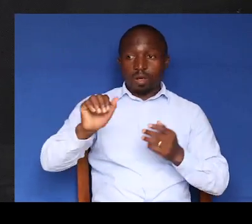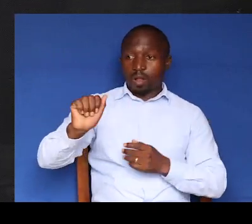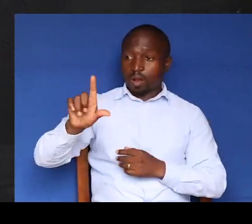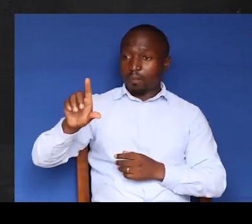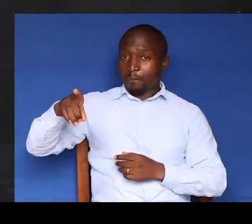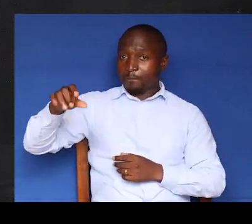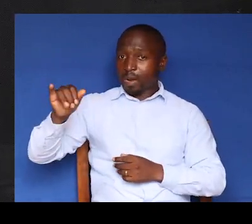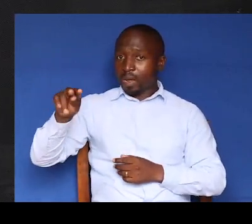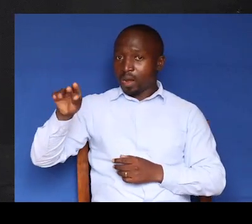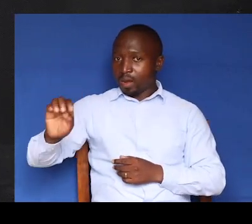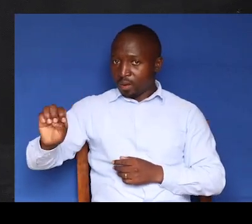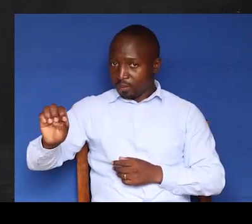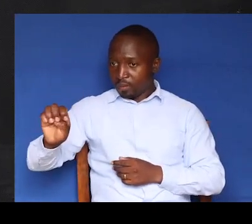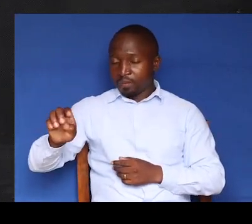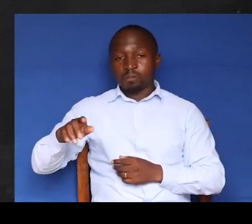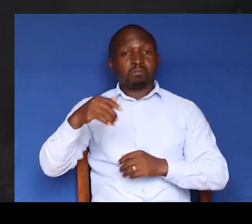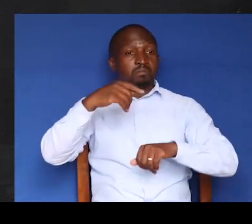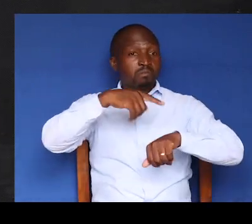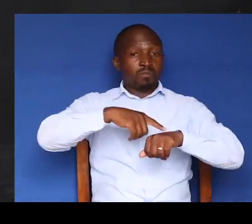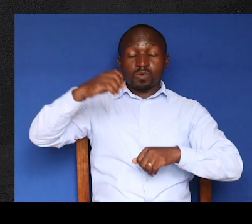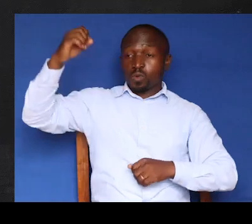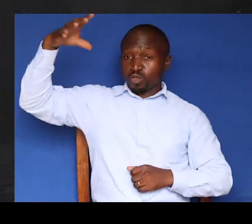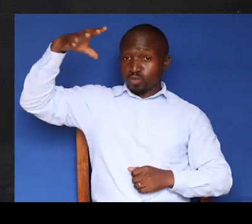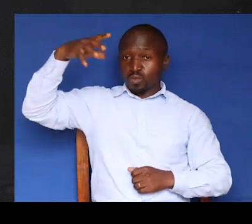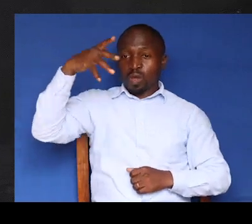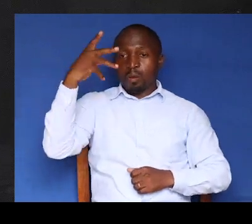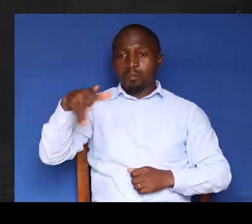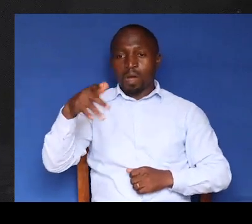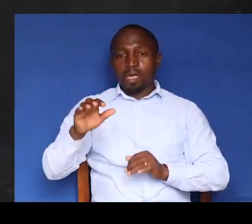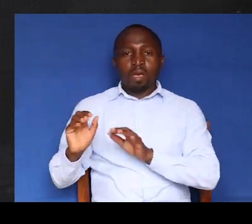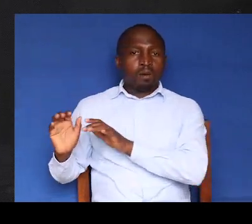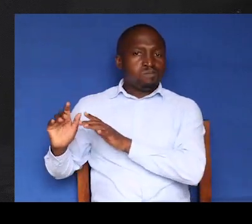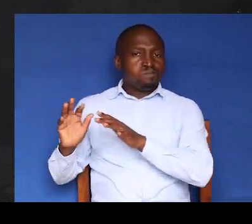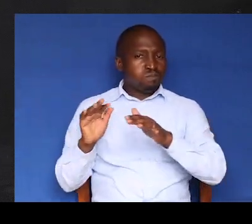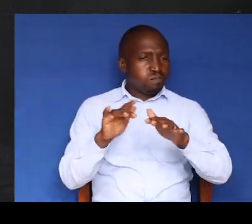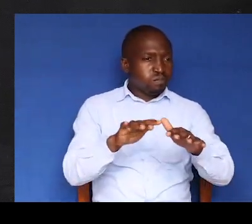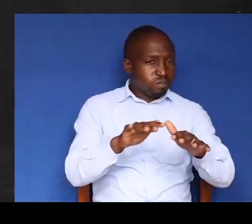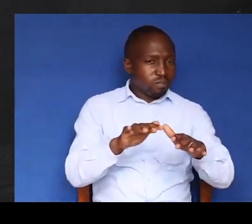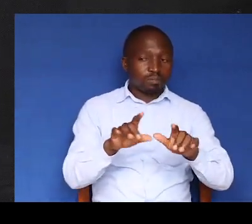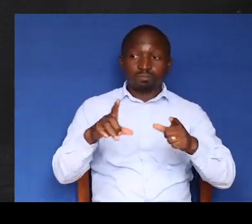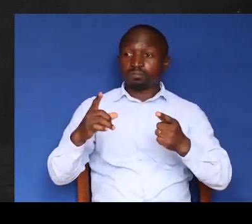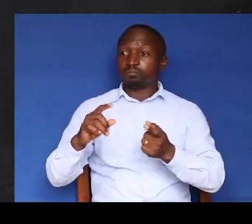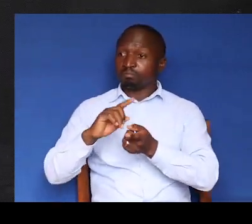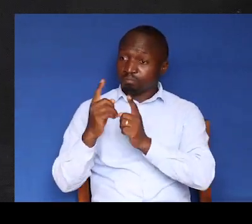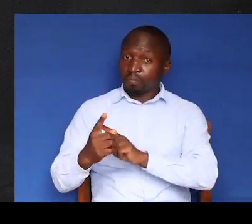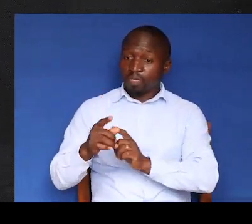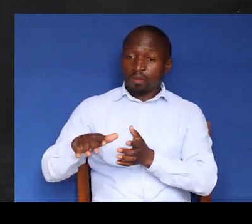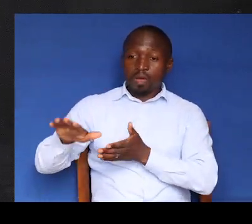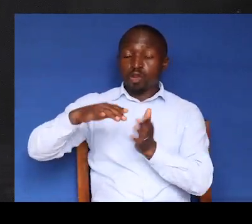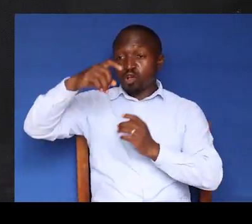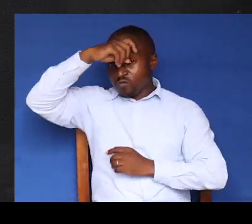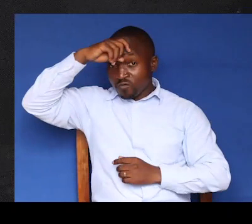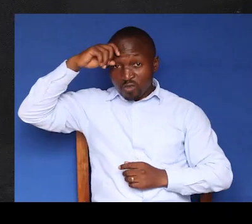climate, rivers used to flood in summer season. But in areas of temperate climate, rivers